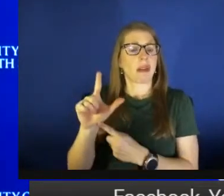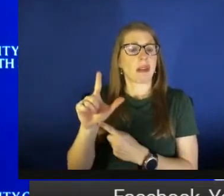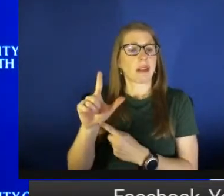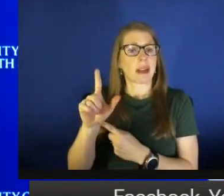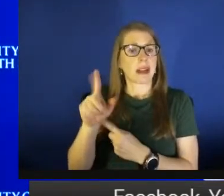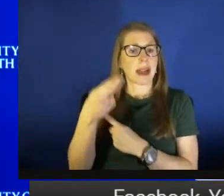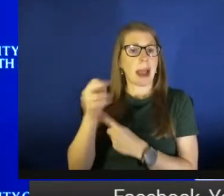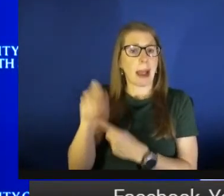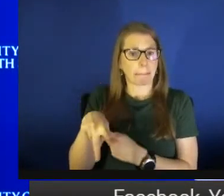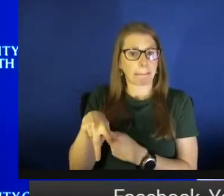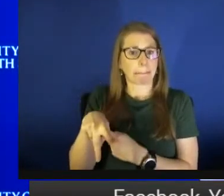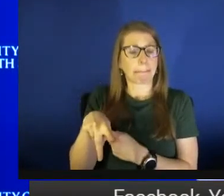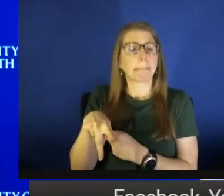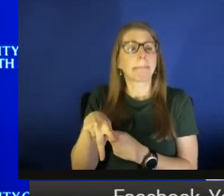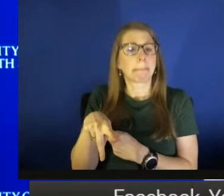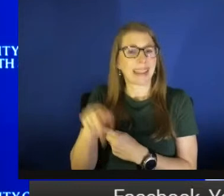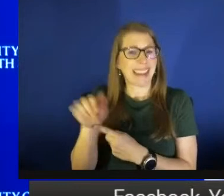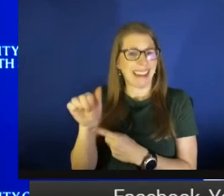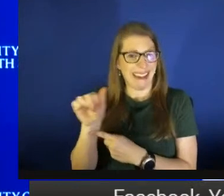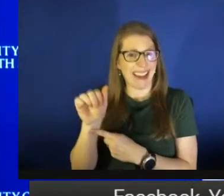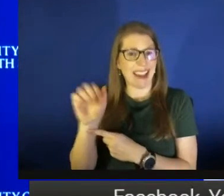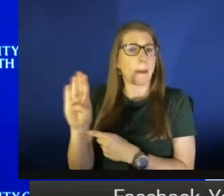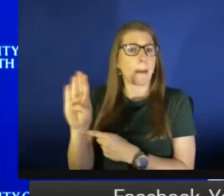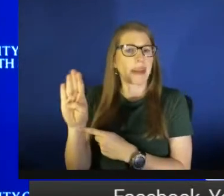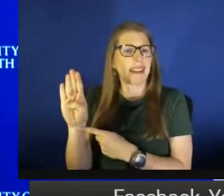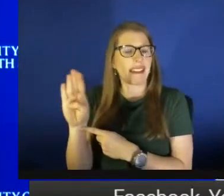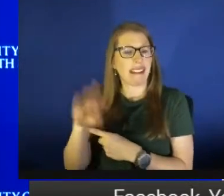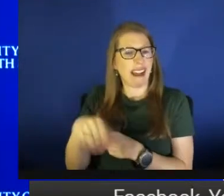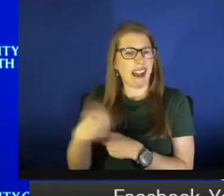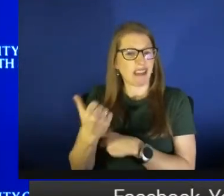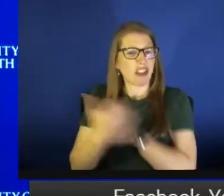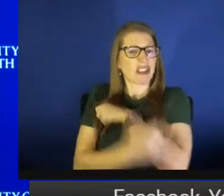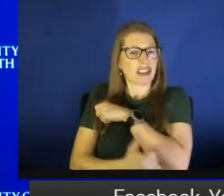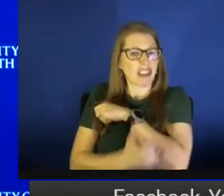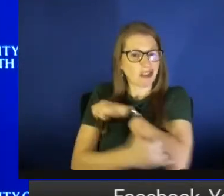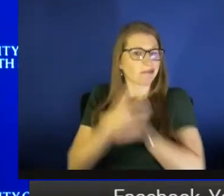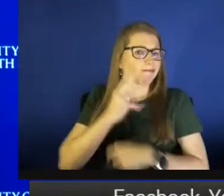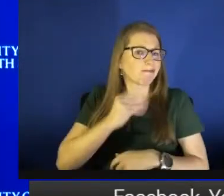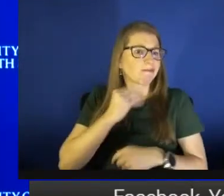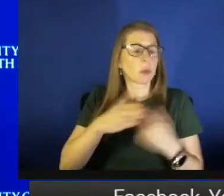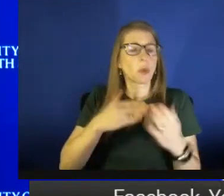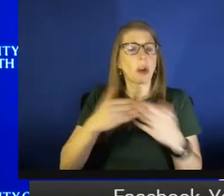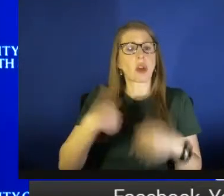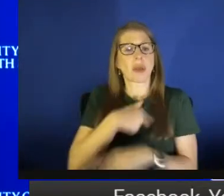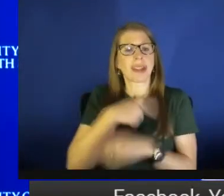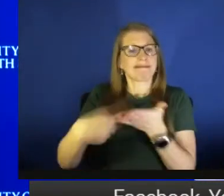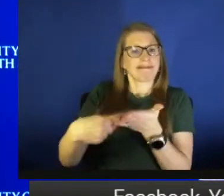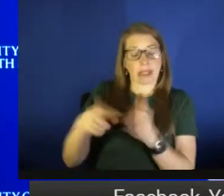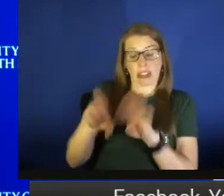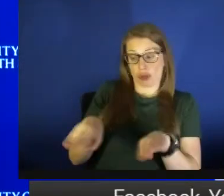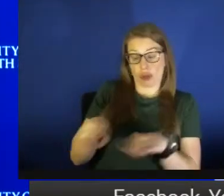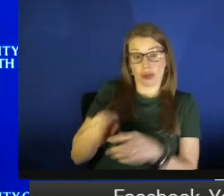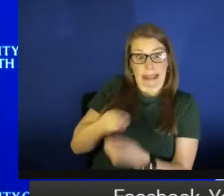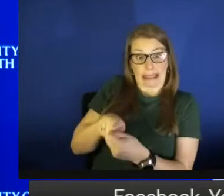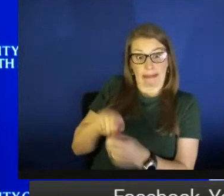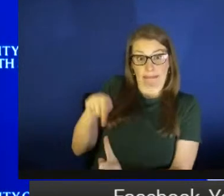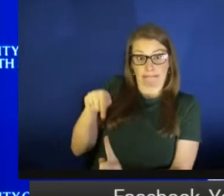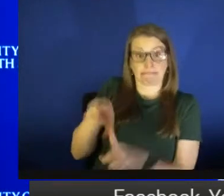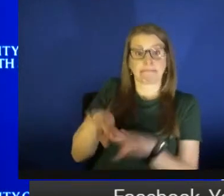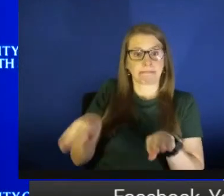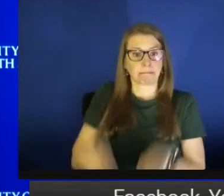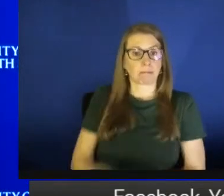importantly hepatitis A and B in some of these other countries when we're talking about children specifically. So this is new